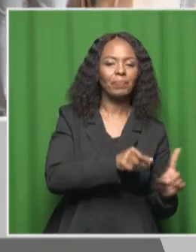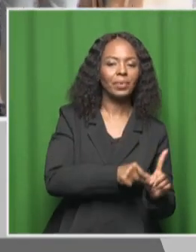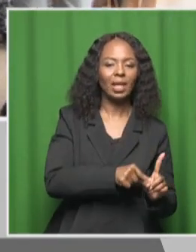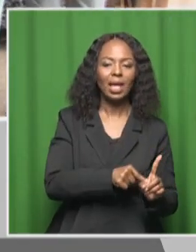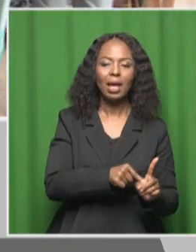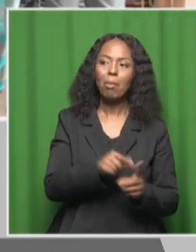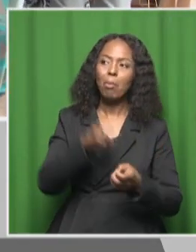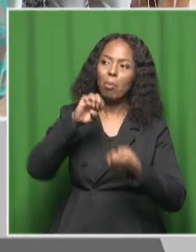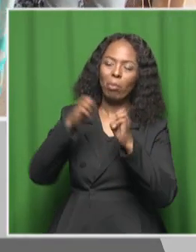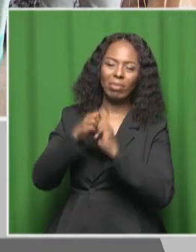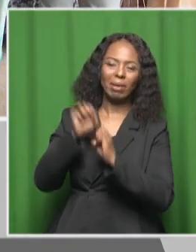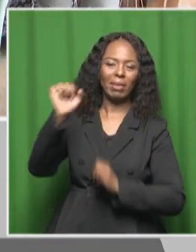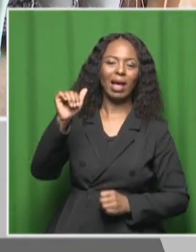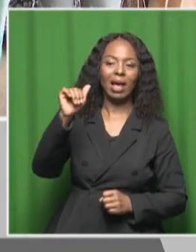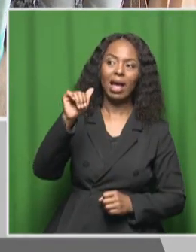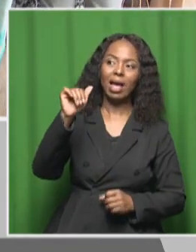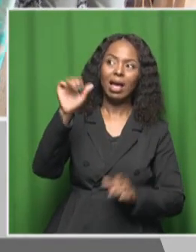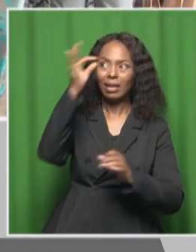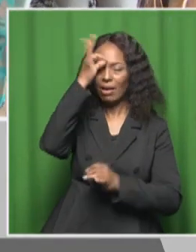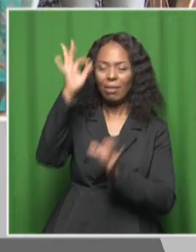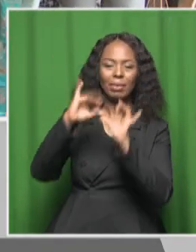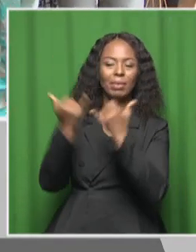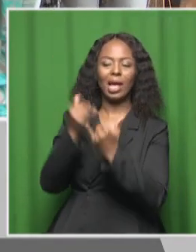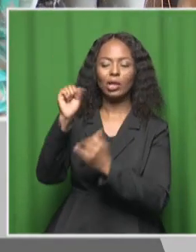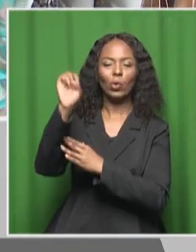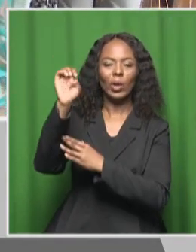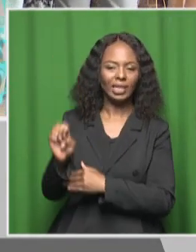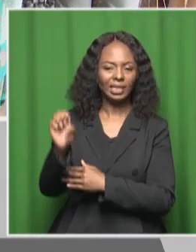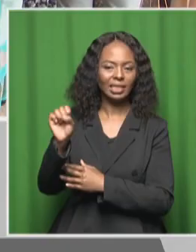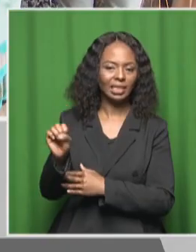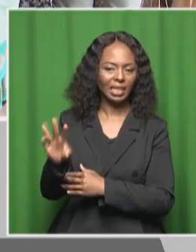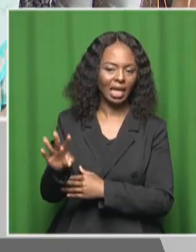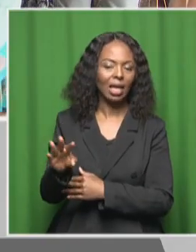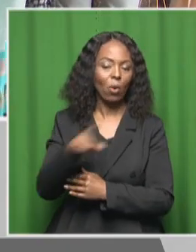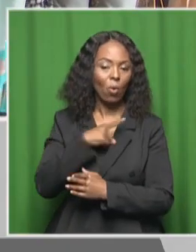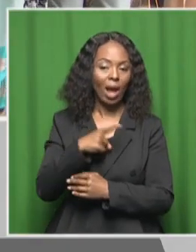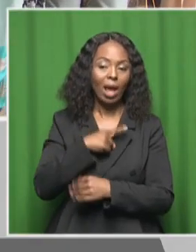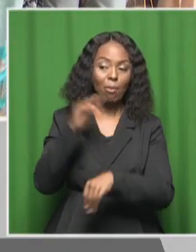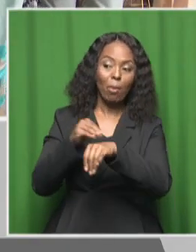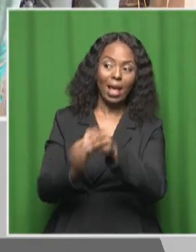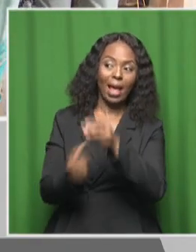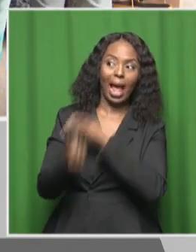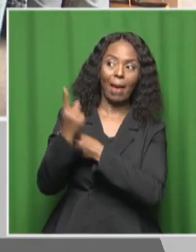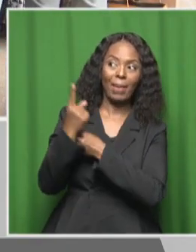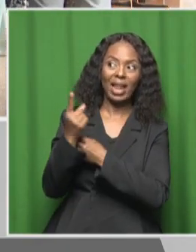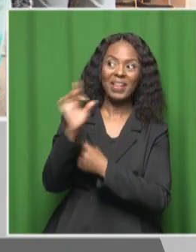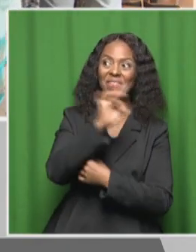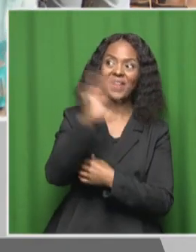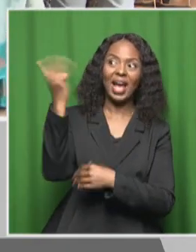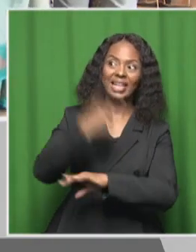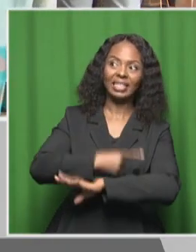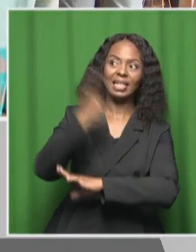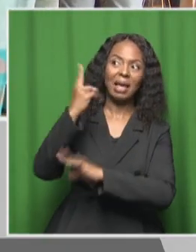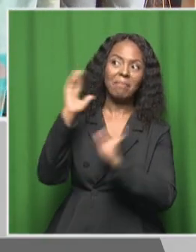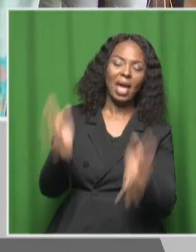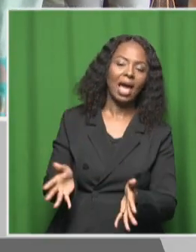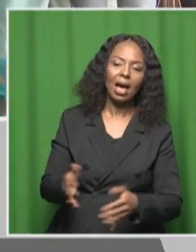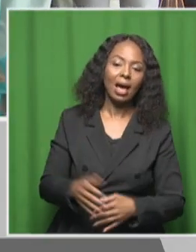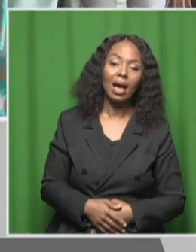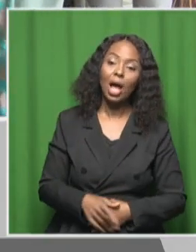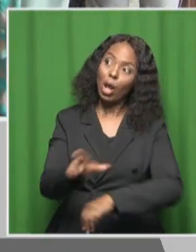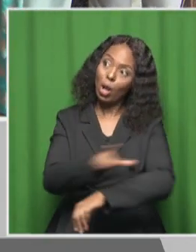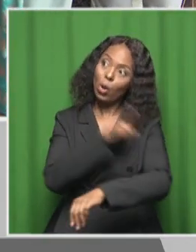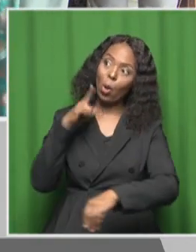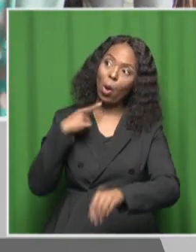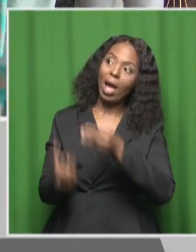Comrade Pravin. Because that problem did not happen overnight. It's a problem that took place over a long period of time,